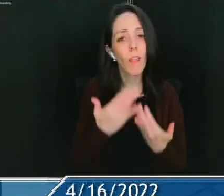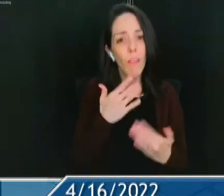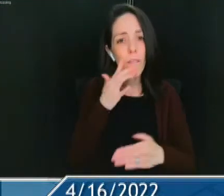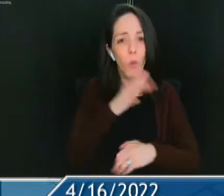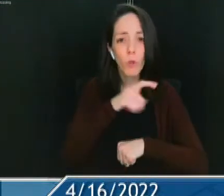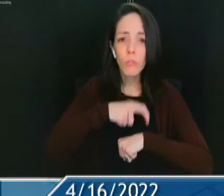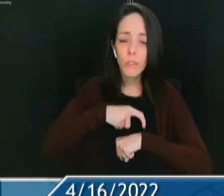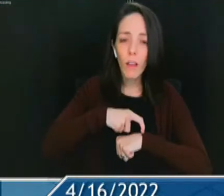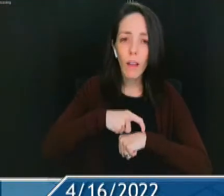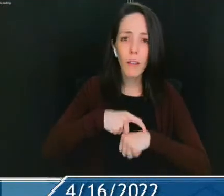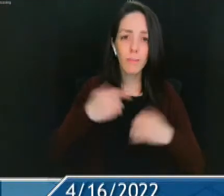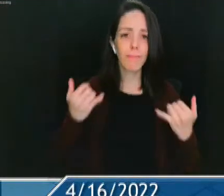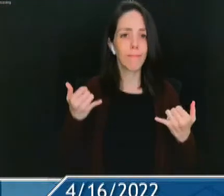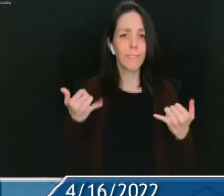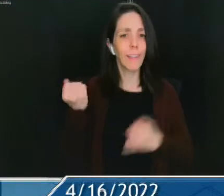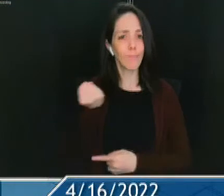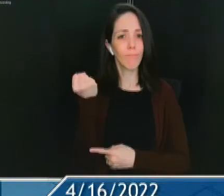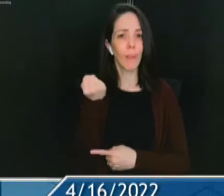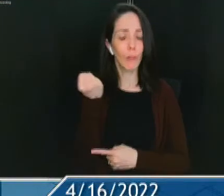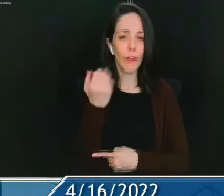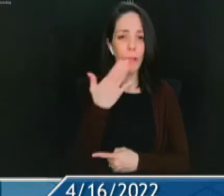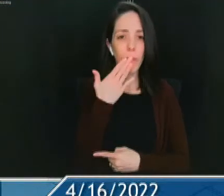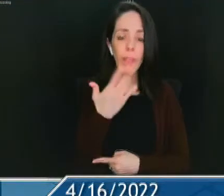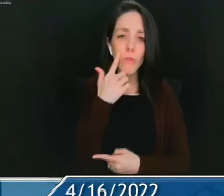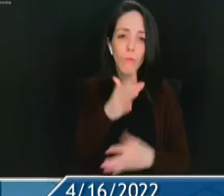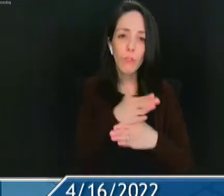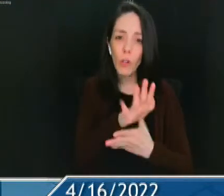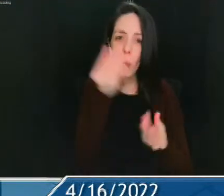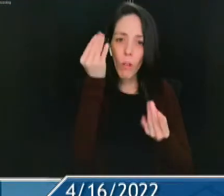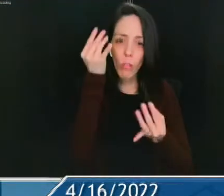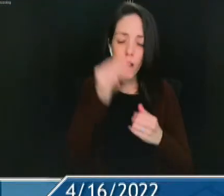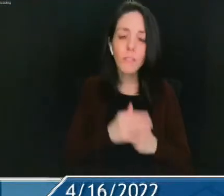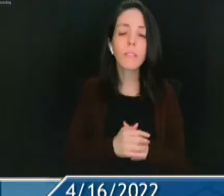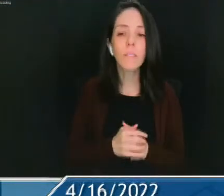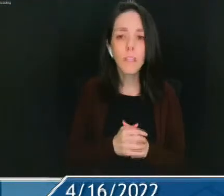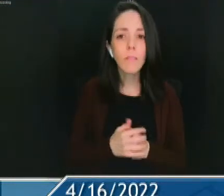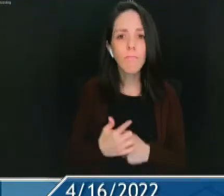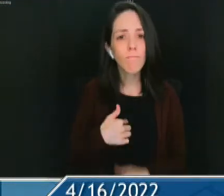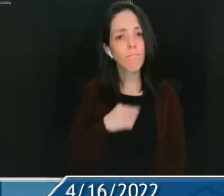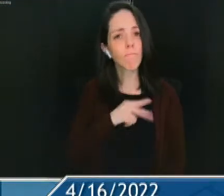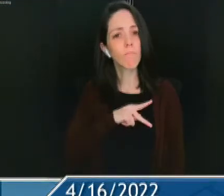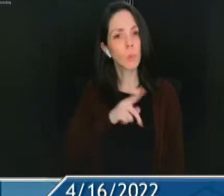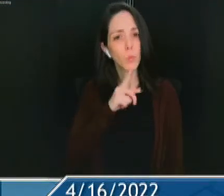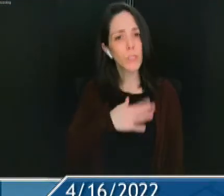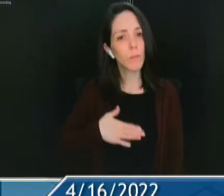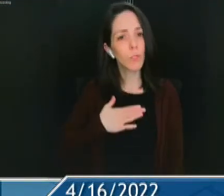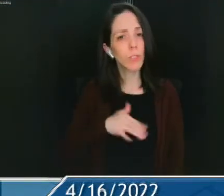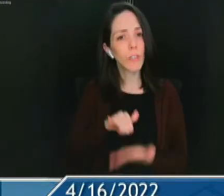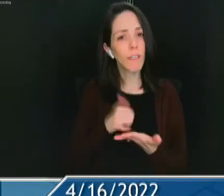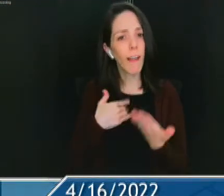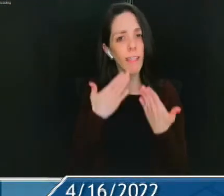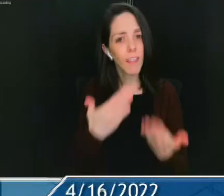out of your day today to share your thoughts with us. I personally really appreciate it. Thank you.